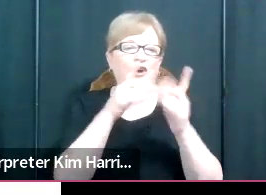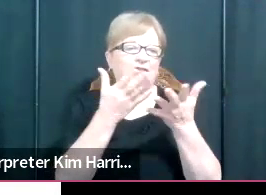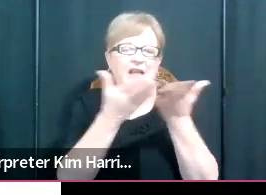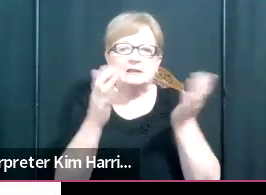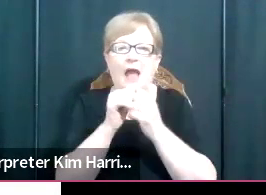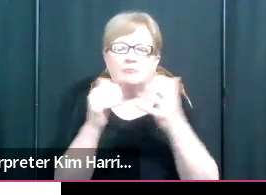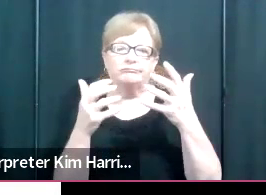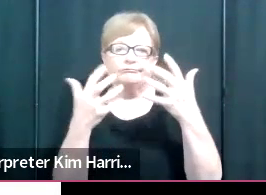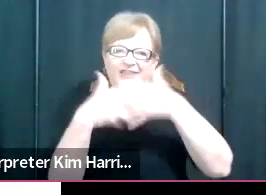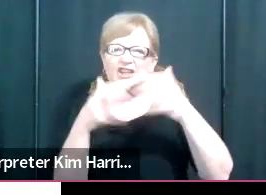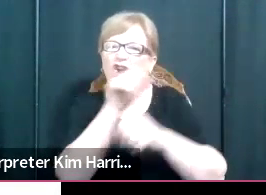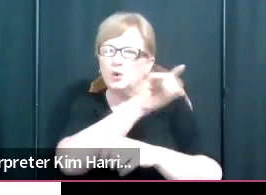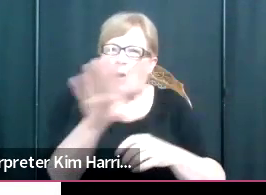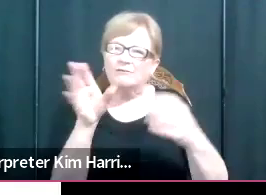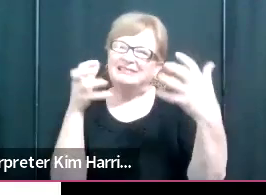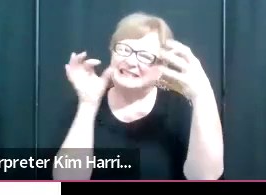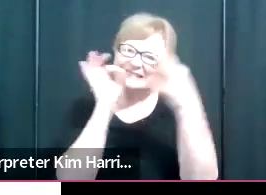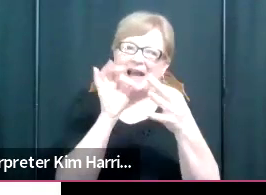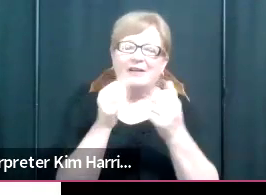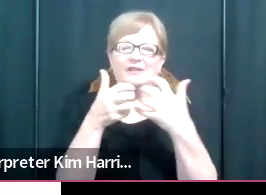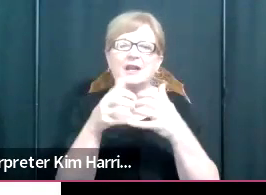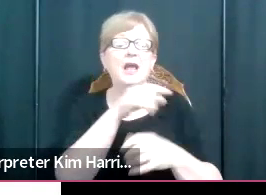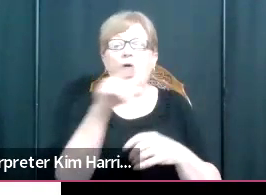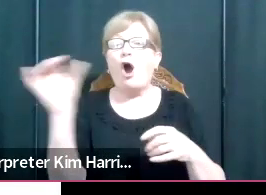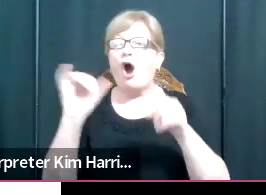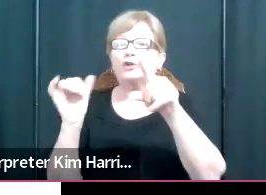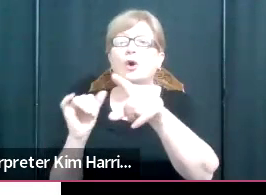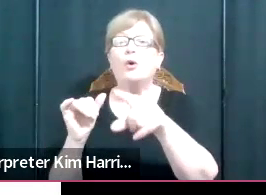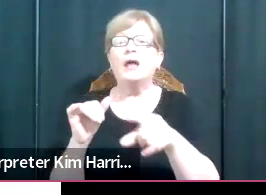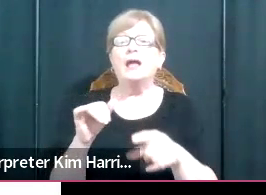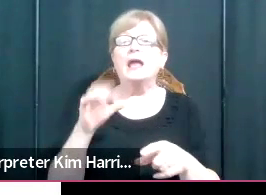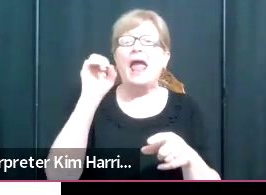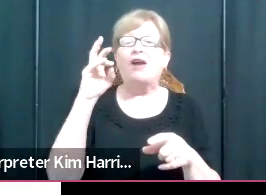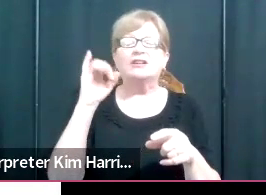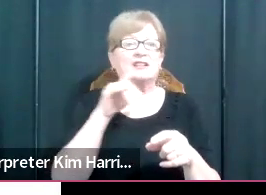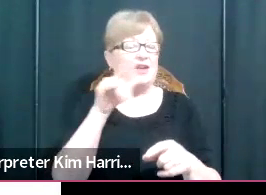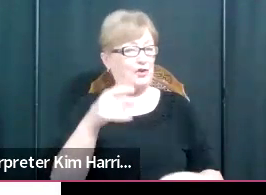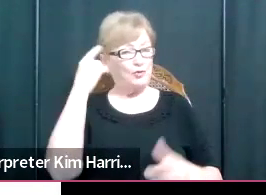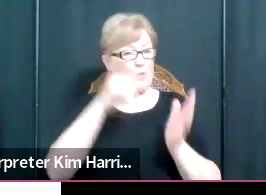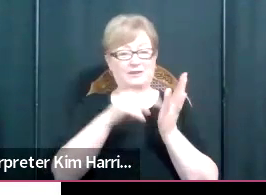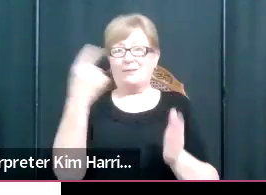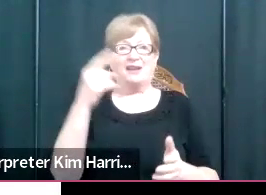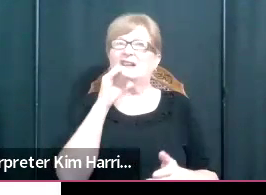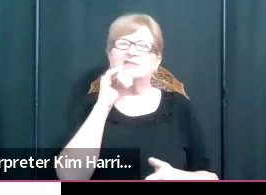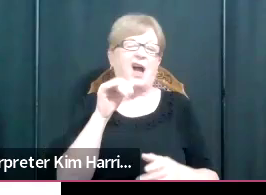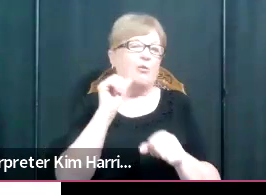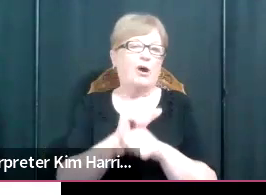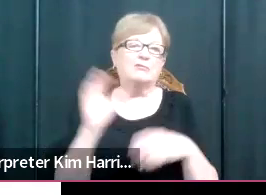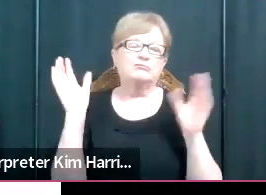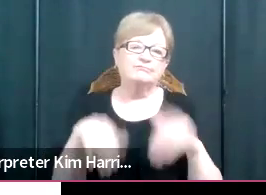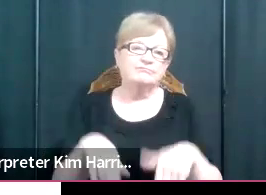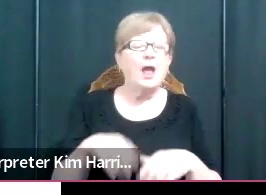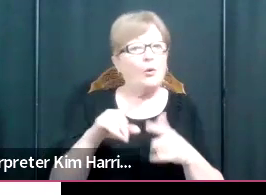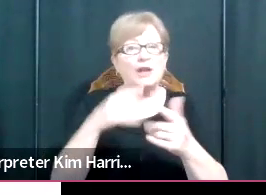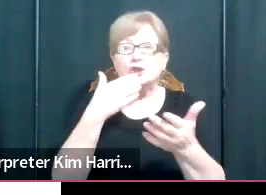And also, I think it's important to note, since it came up, if you decide that something doesn't work for you, that's good information